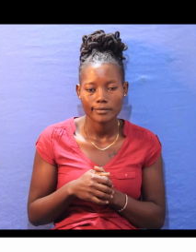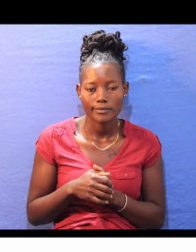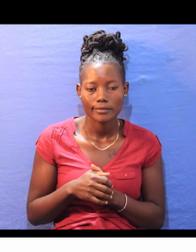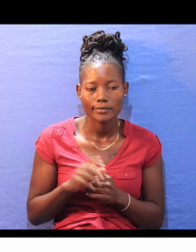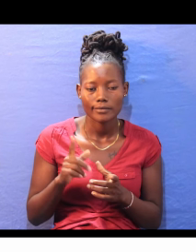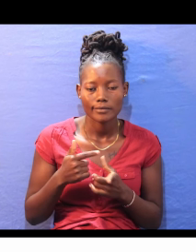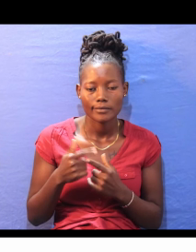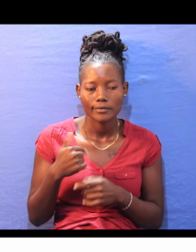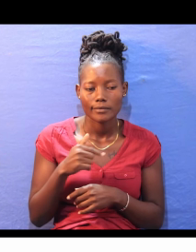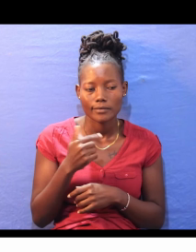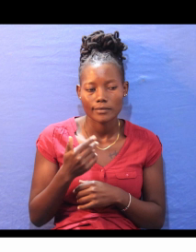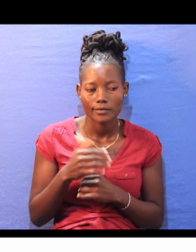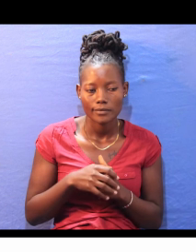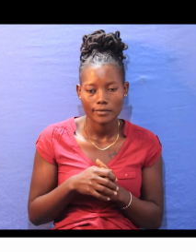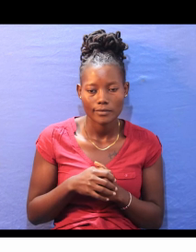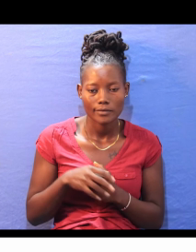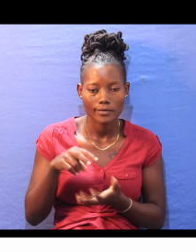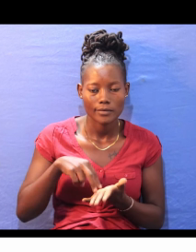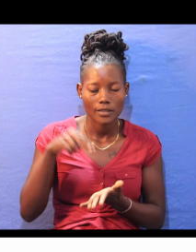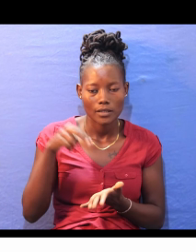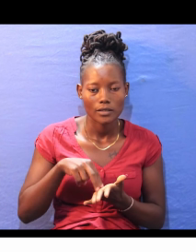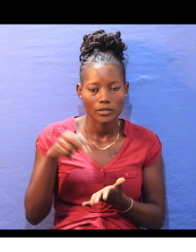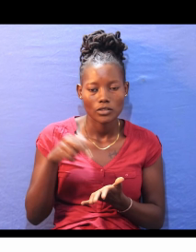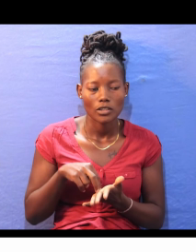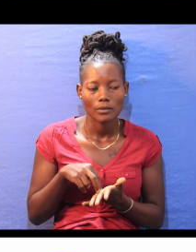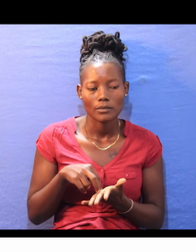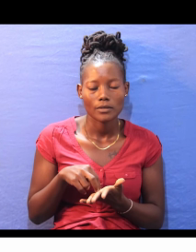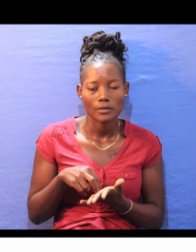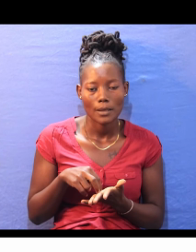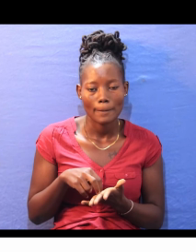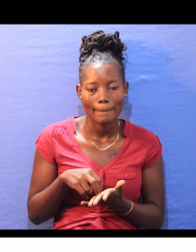And then we will do progressions of jumping in the Olympic lifts.